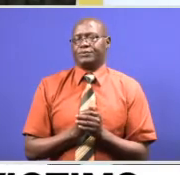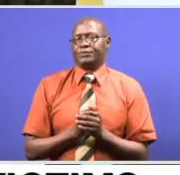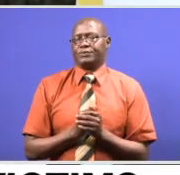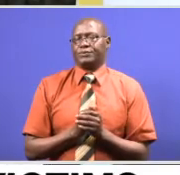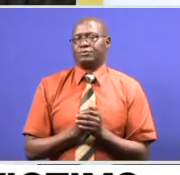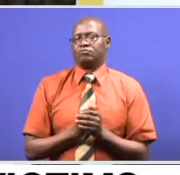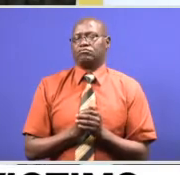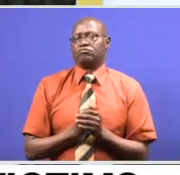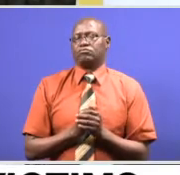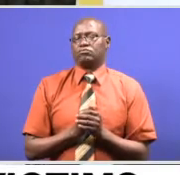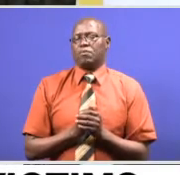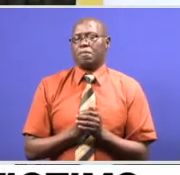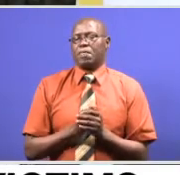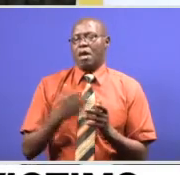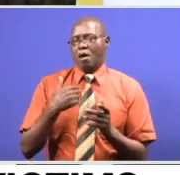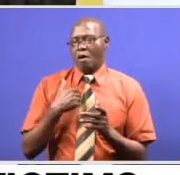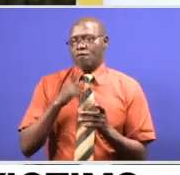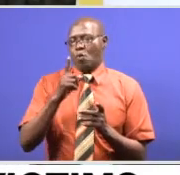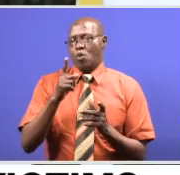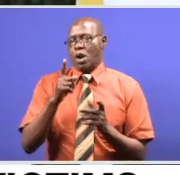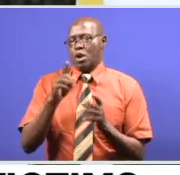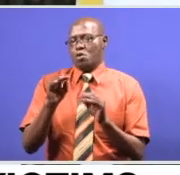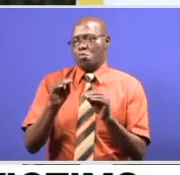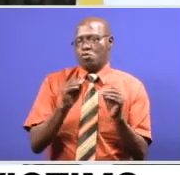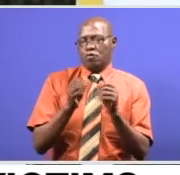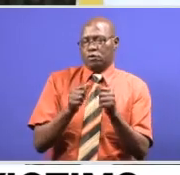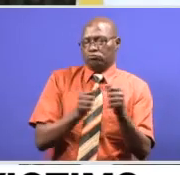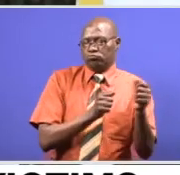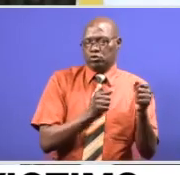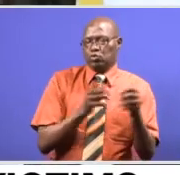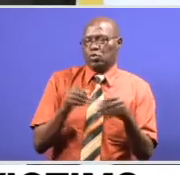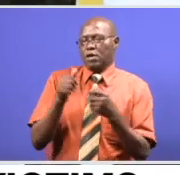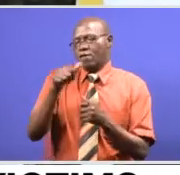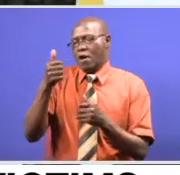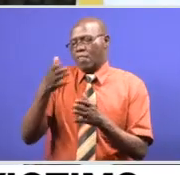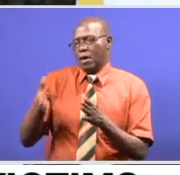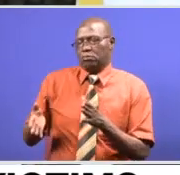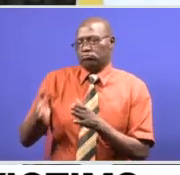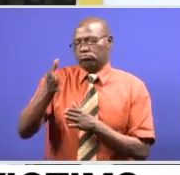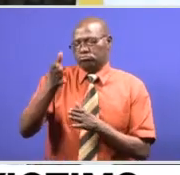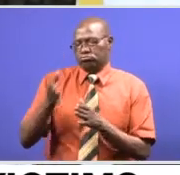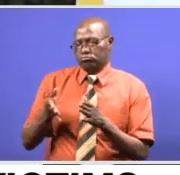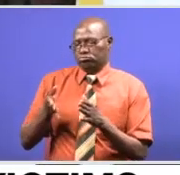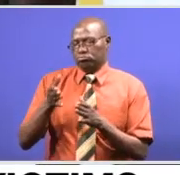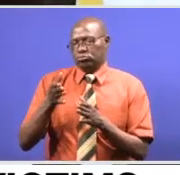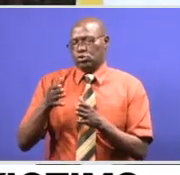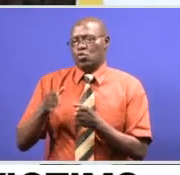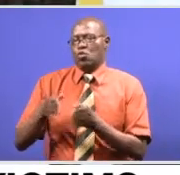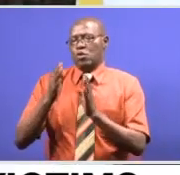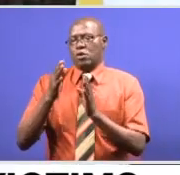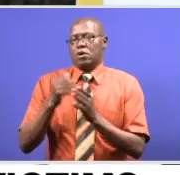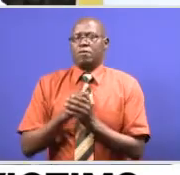the other's vehicle space. So in the event, one of the